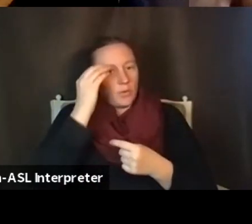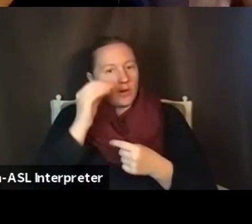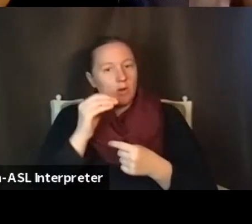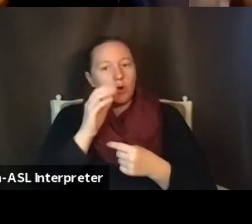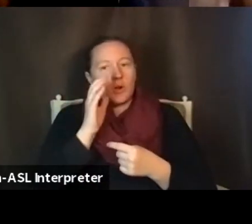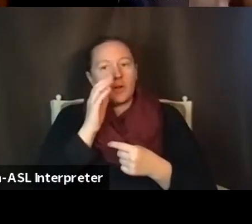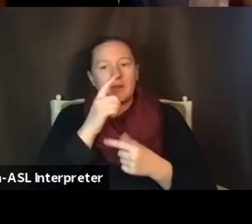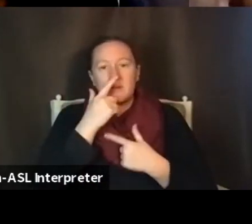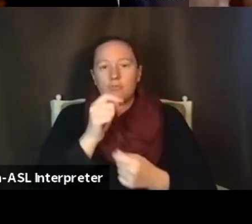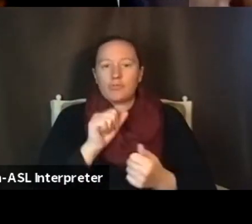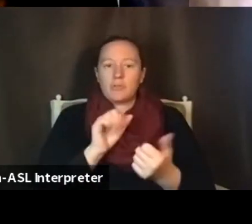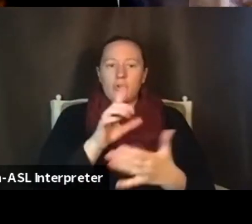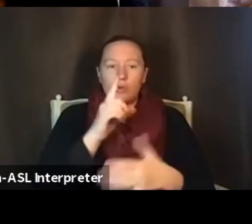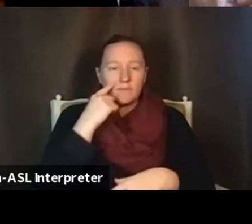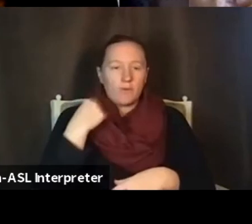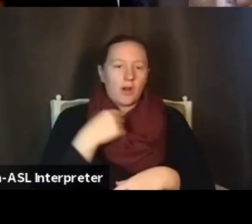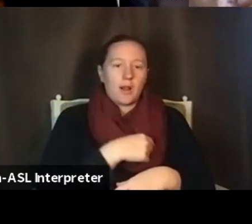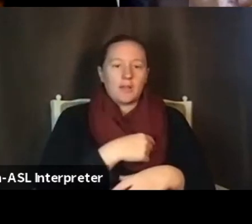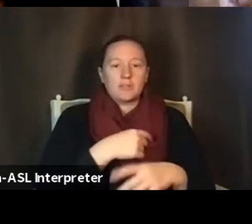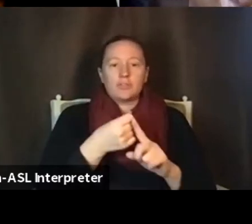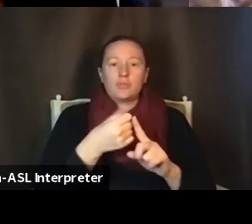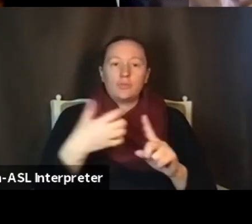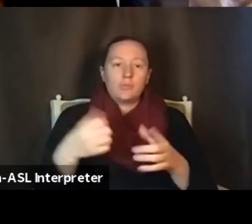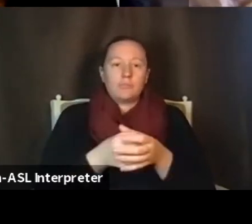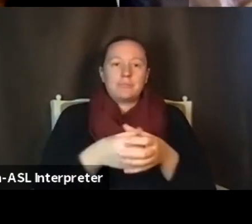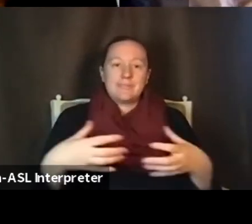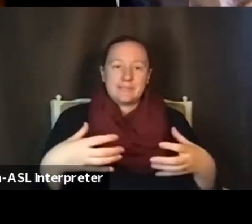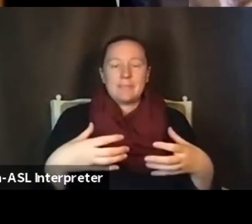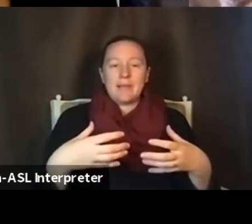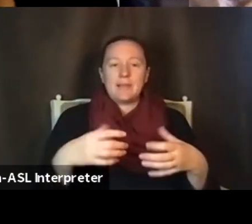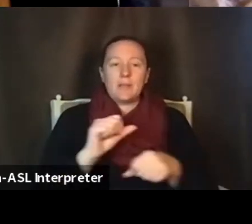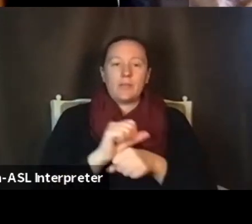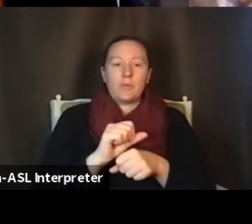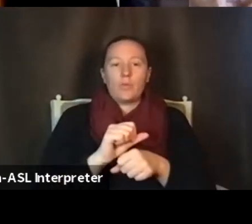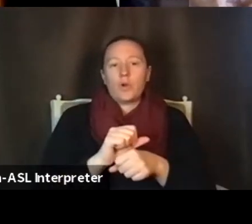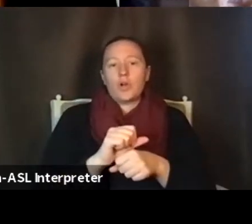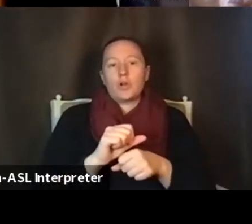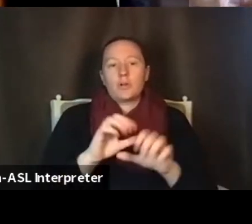to think about extending our workforce where we have workforce shortages.